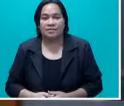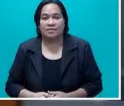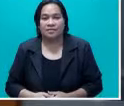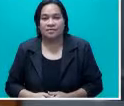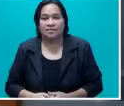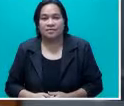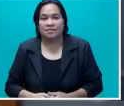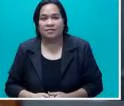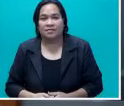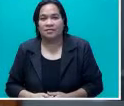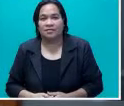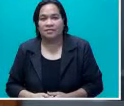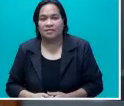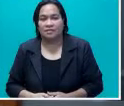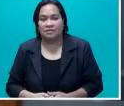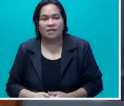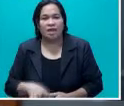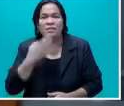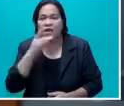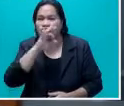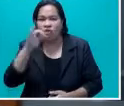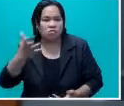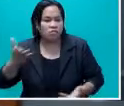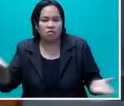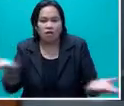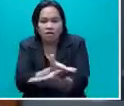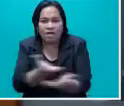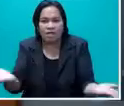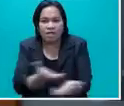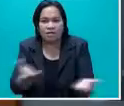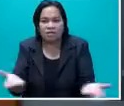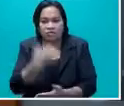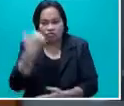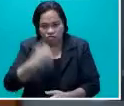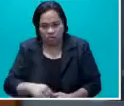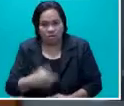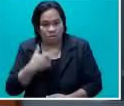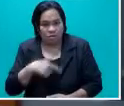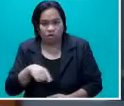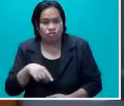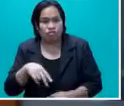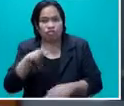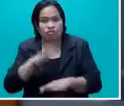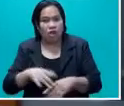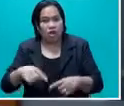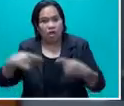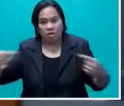Order. Don't carry out a conversation between you two just because you're seated opposite each